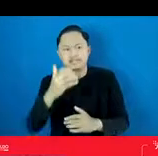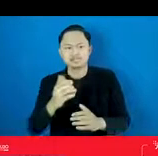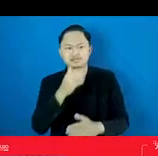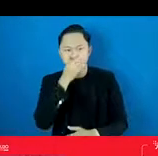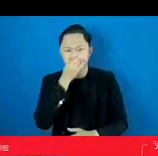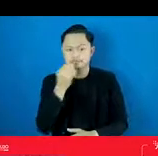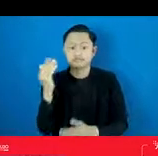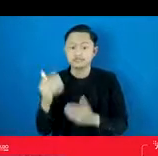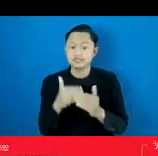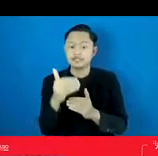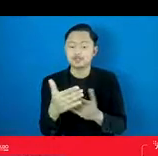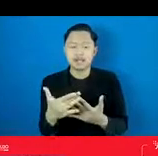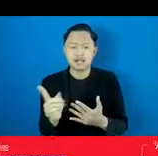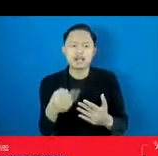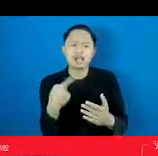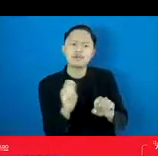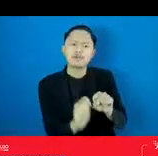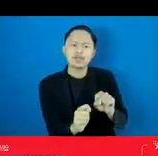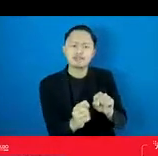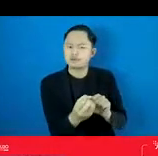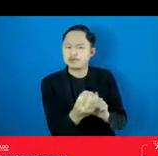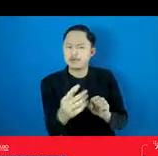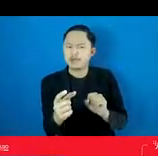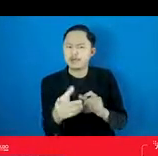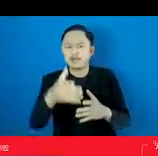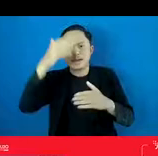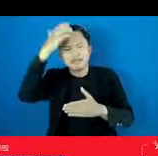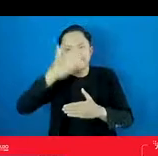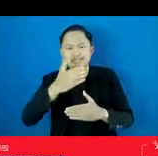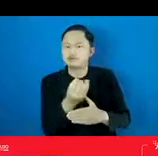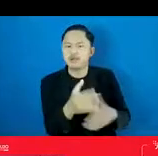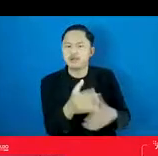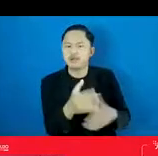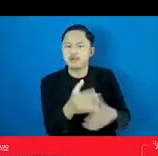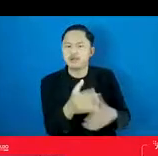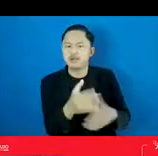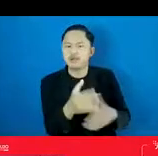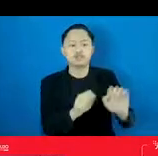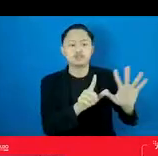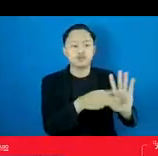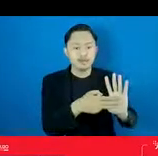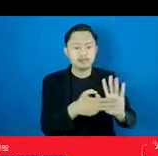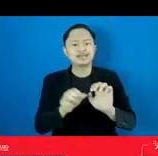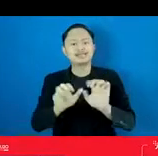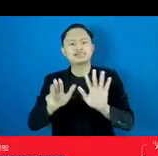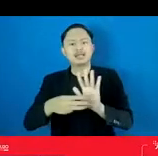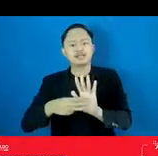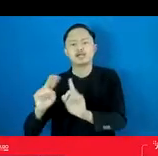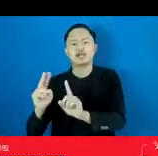forward, these are the products what we have. We have 7-meter electric buses, 9-meter electric buses, and 12-meter electric buses with longer